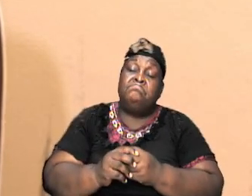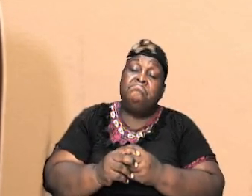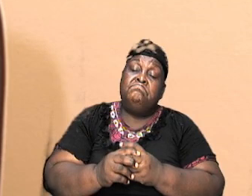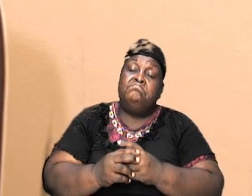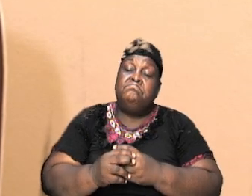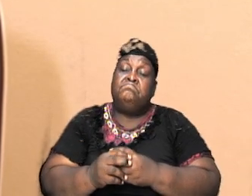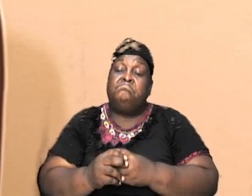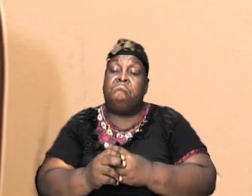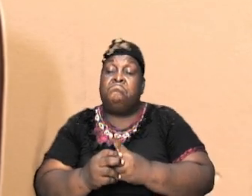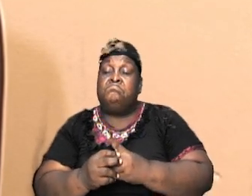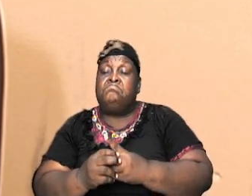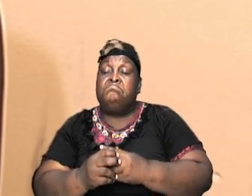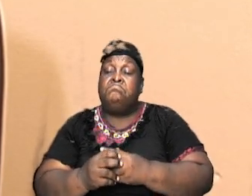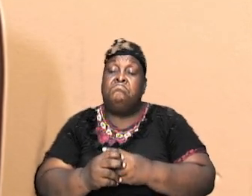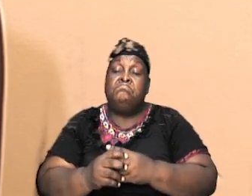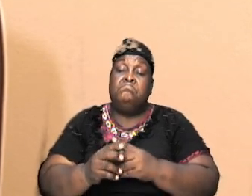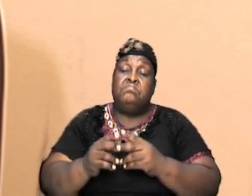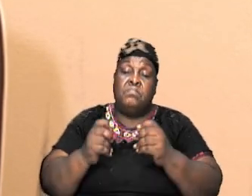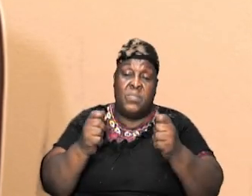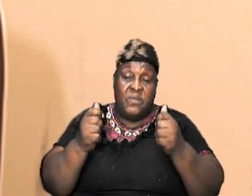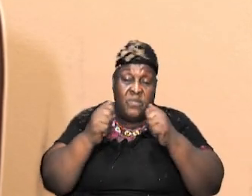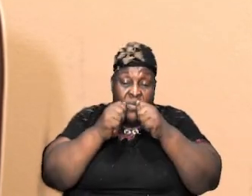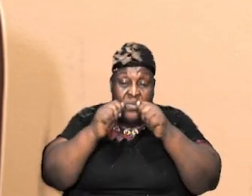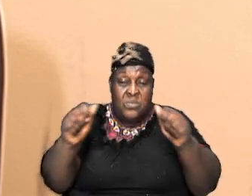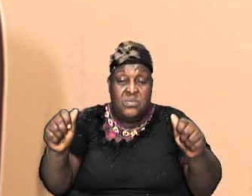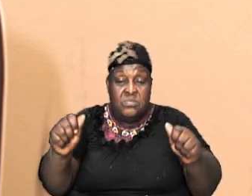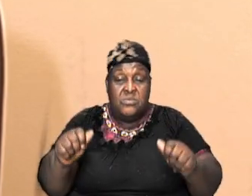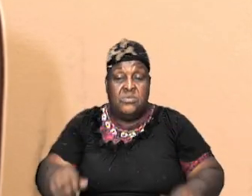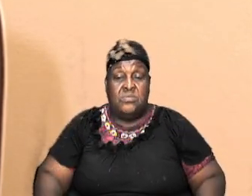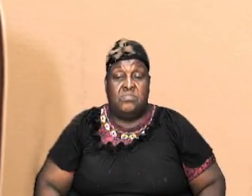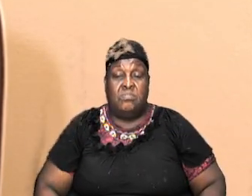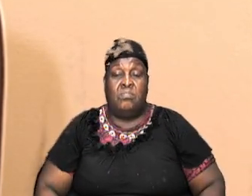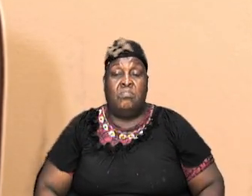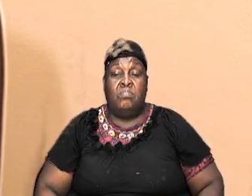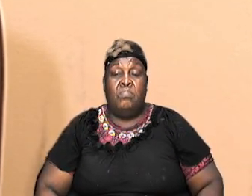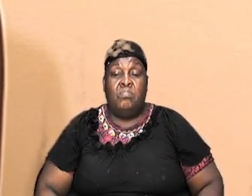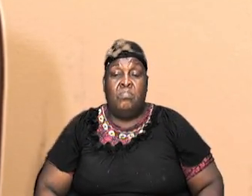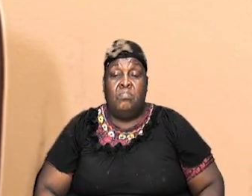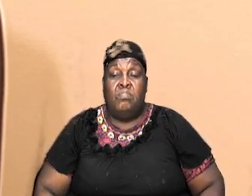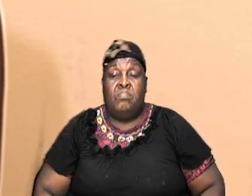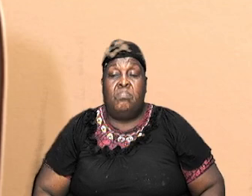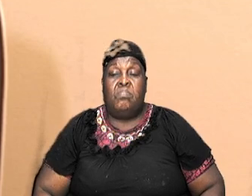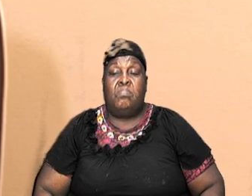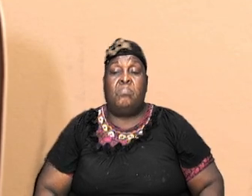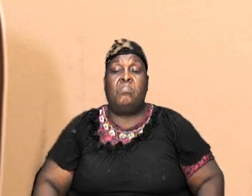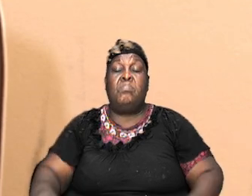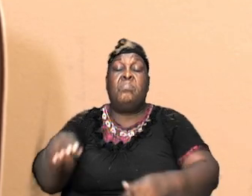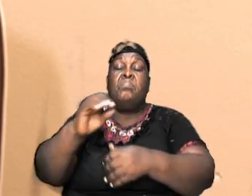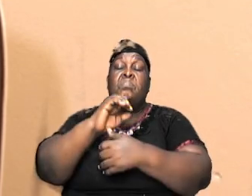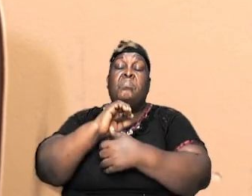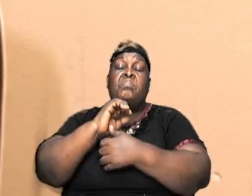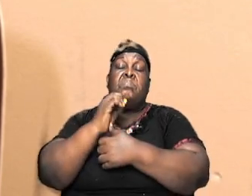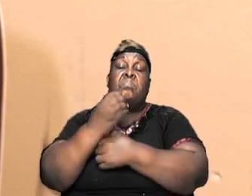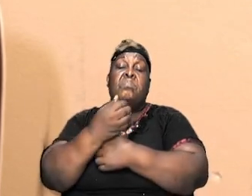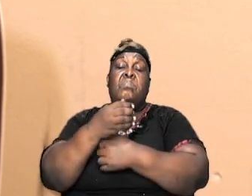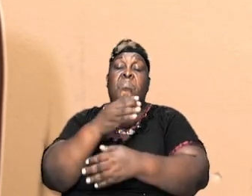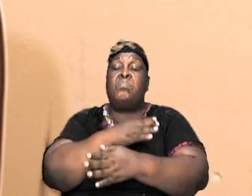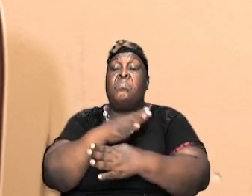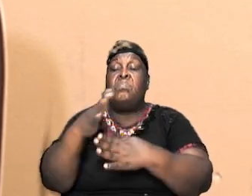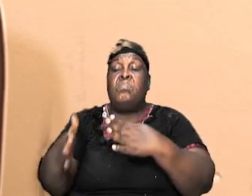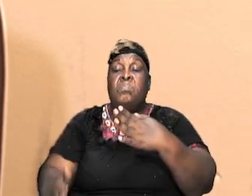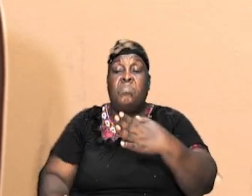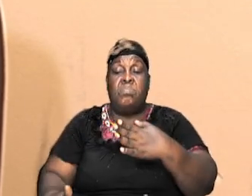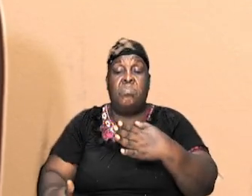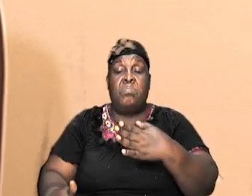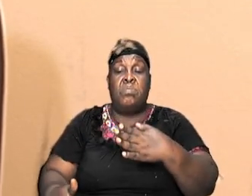And so here we have a few announcements for you before we close in prayer. So remember, this weekend